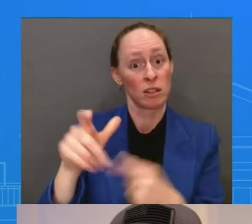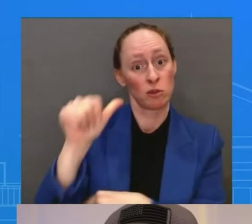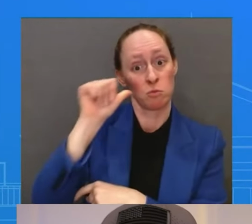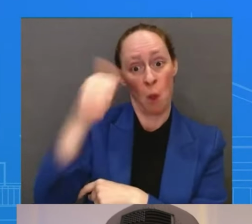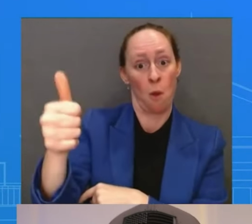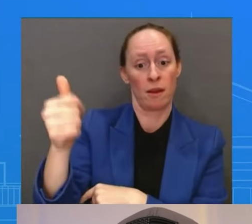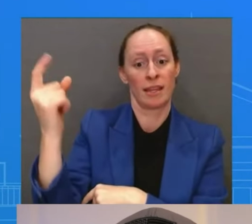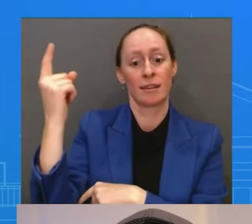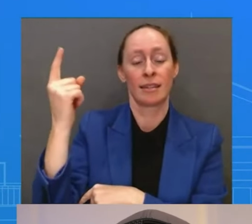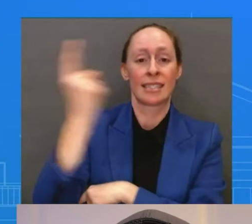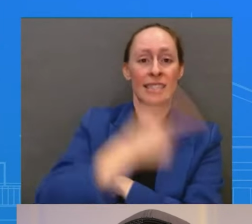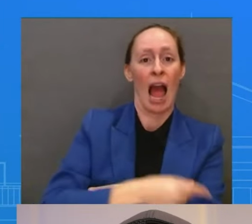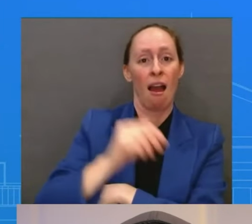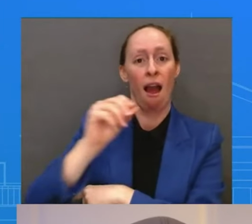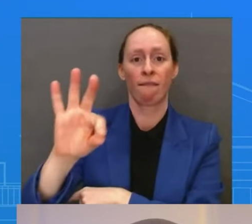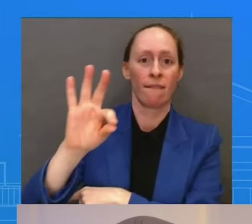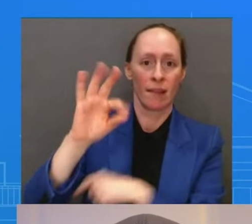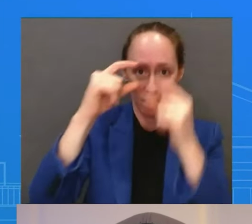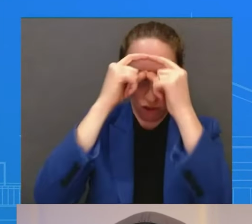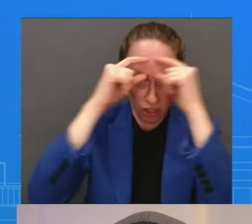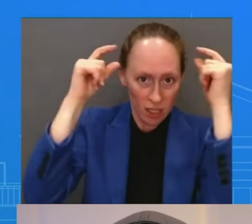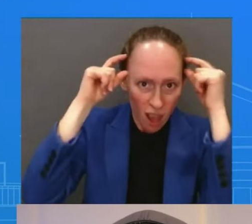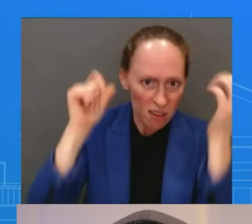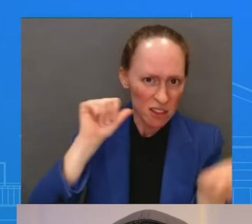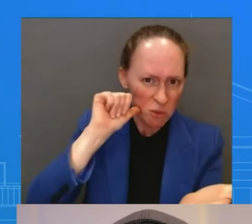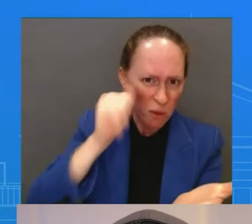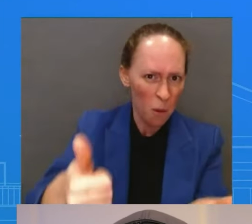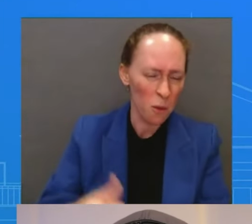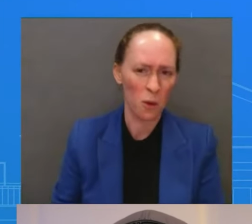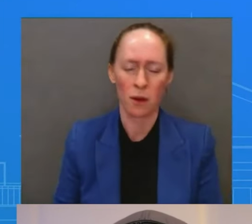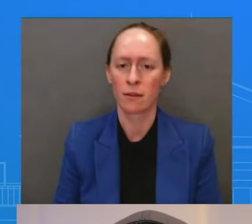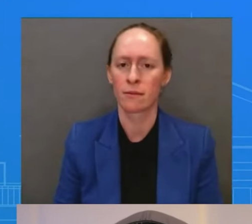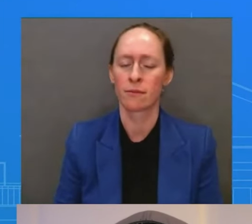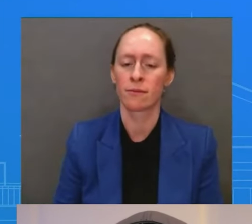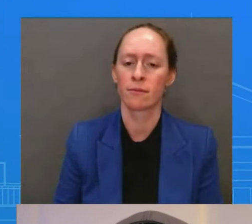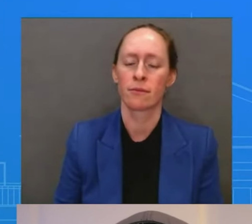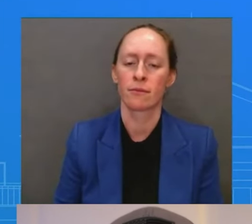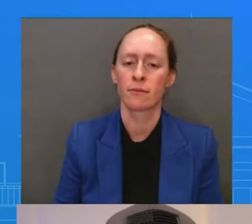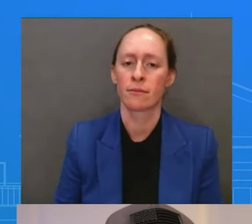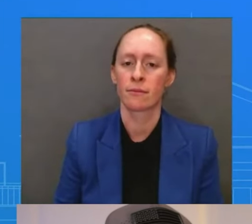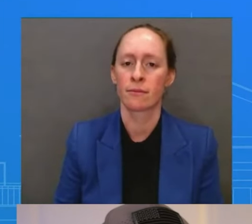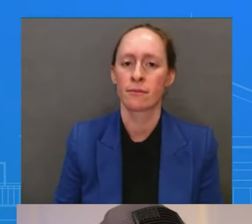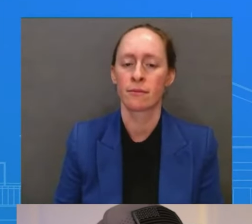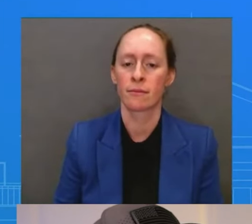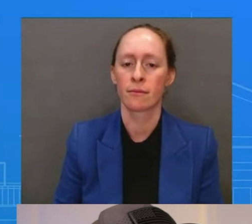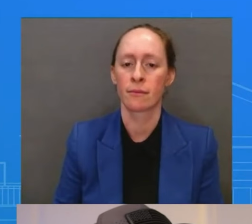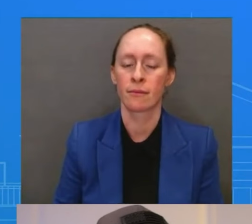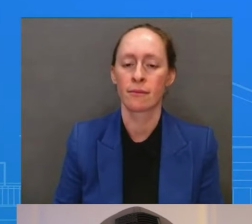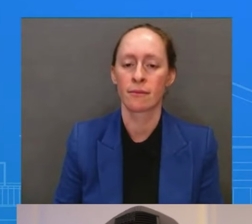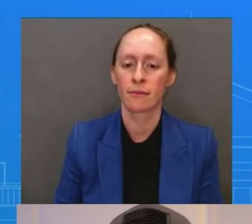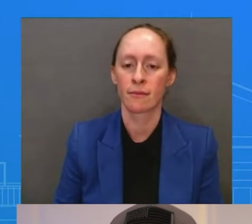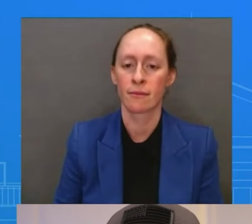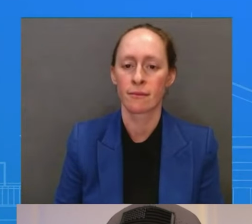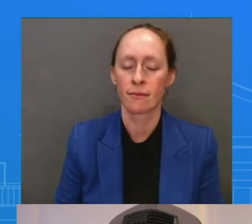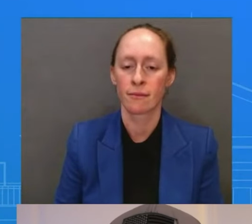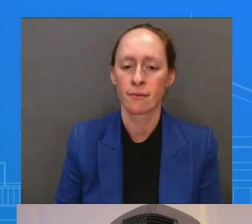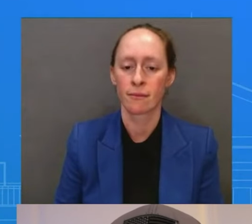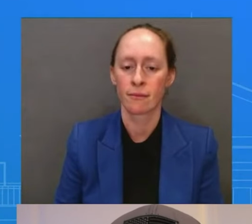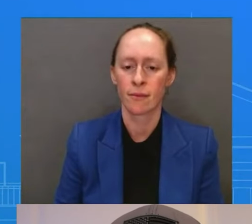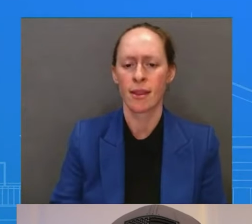focused on making sure that our intelligence sharing with the Israelis is as sharp and as good as possible for the operations that they are